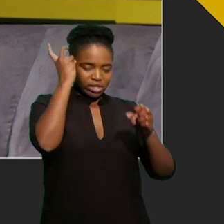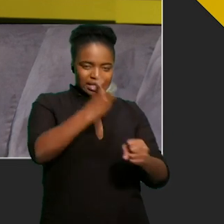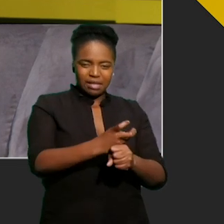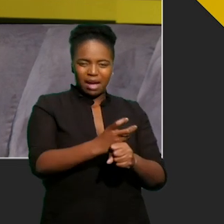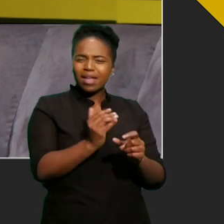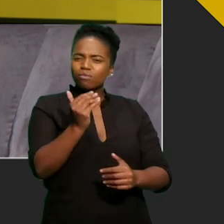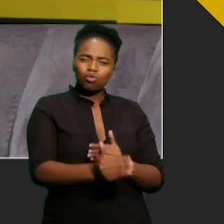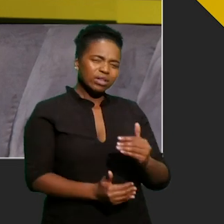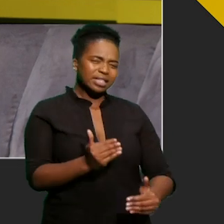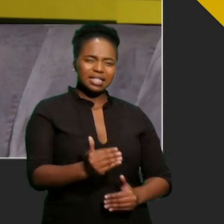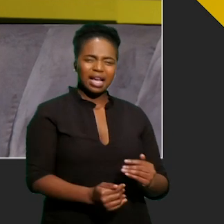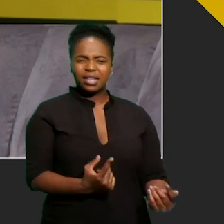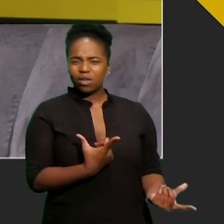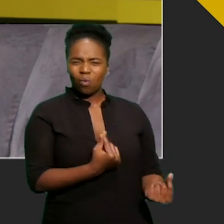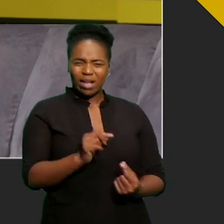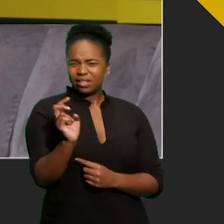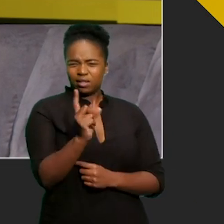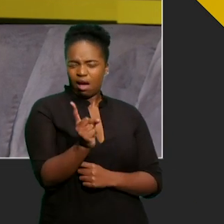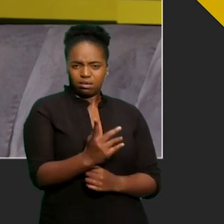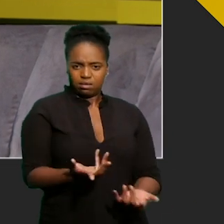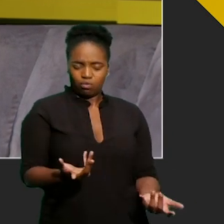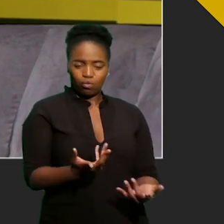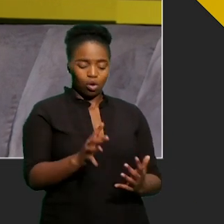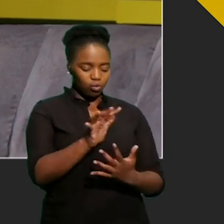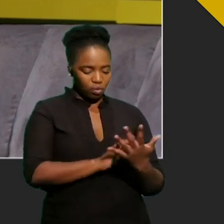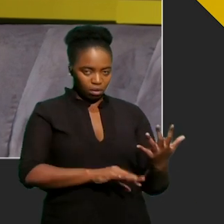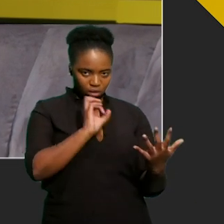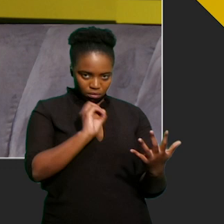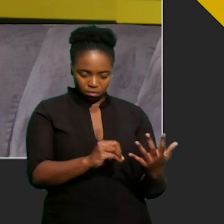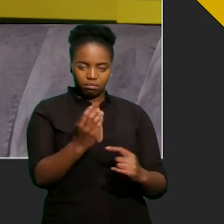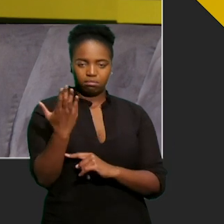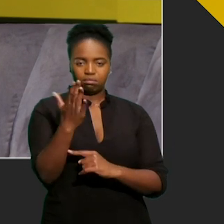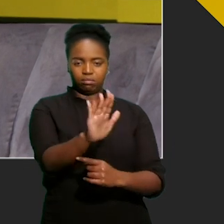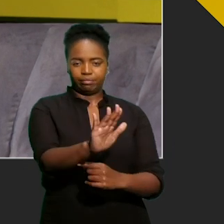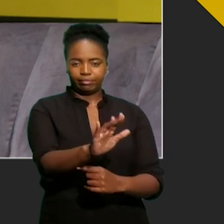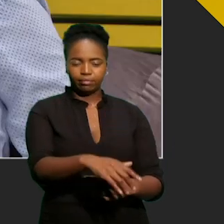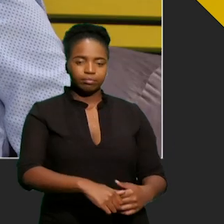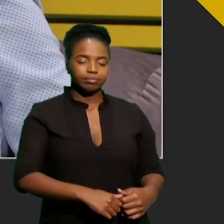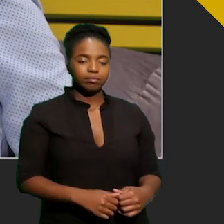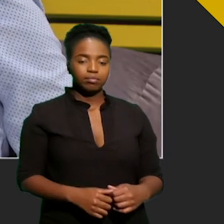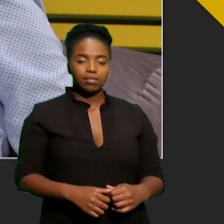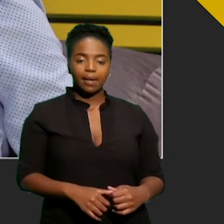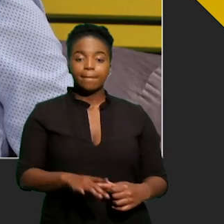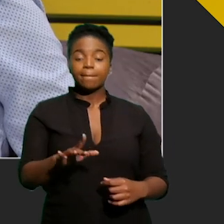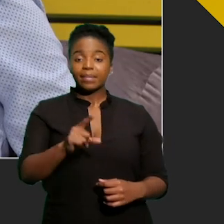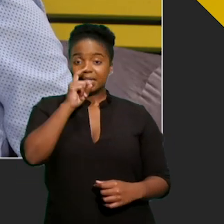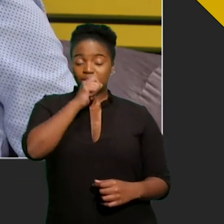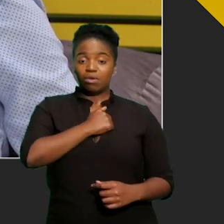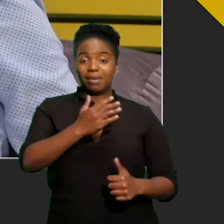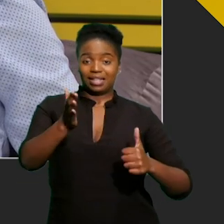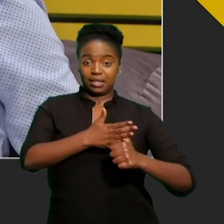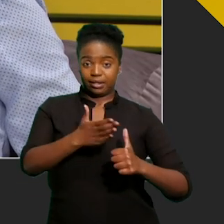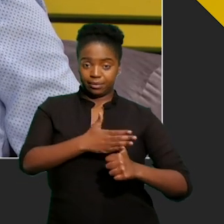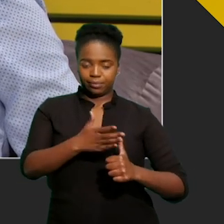What is the process that you have to follow as a reporter so that that story can end up on a credible publication? Okay. No, so first of all,